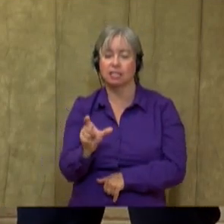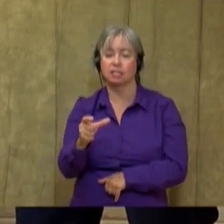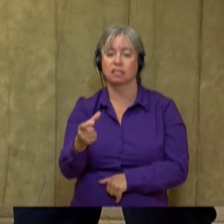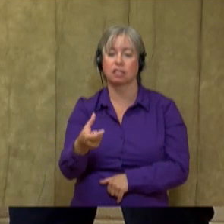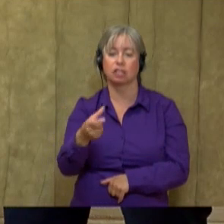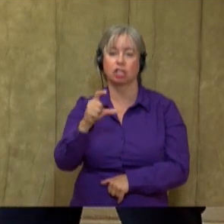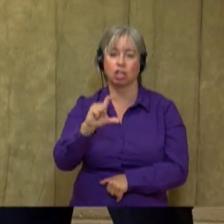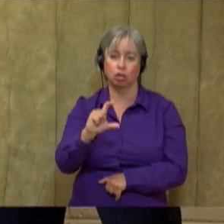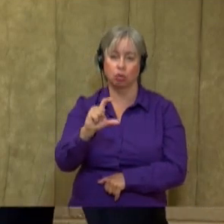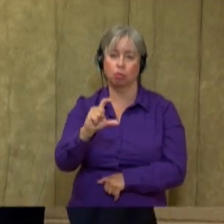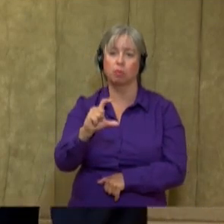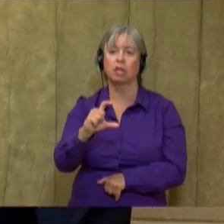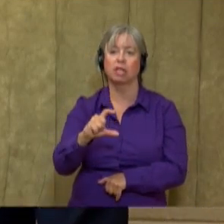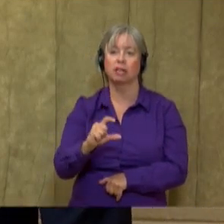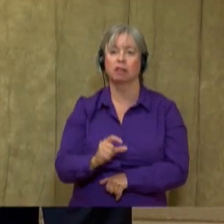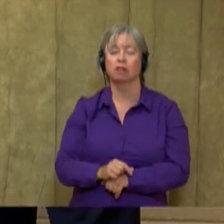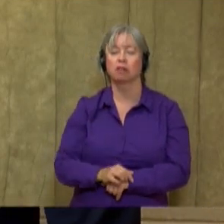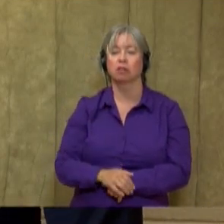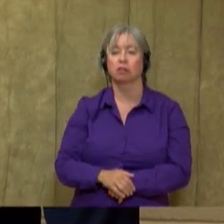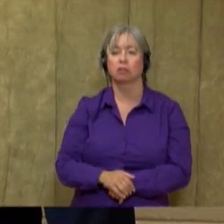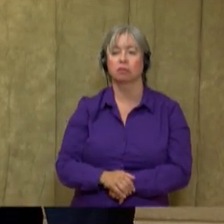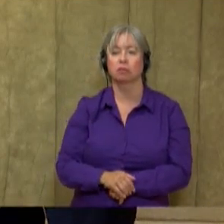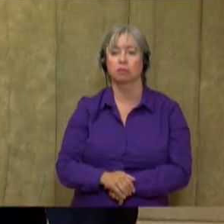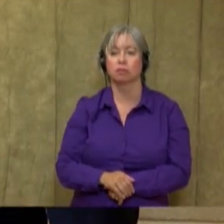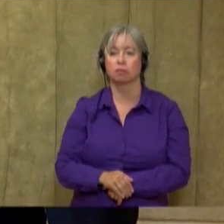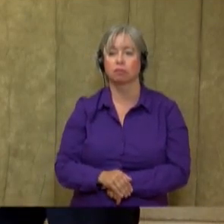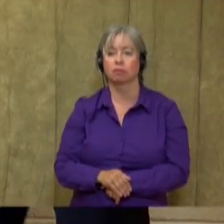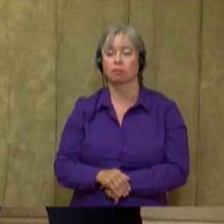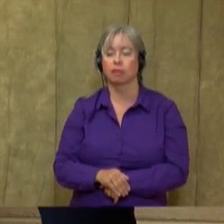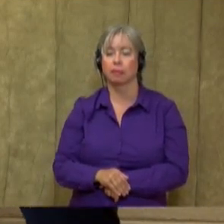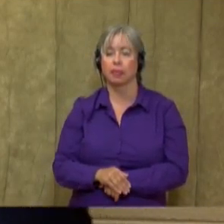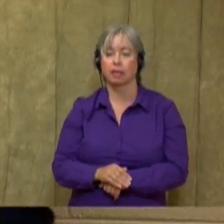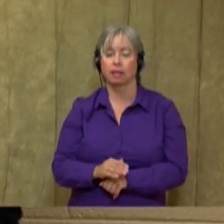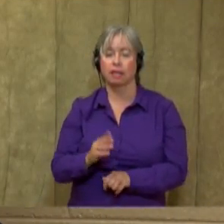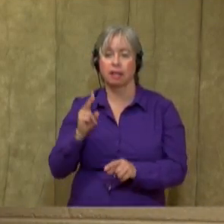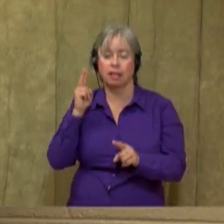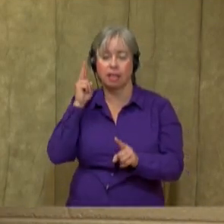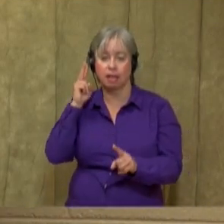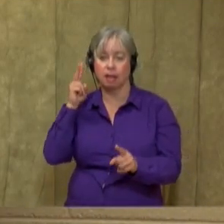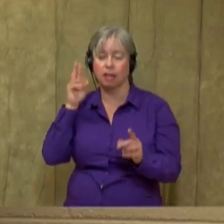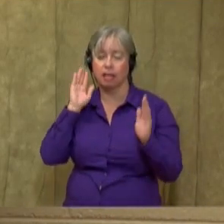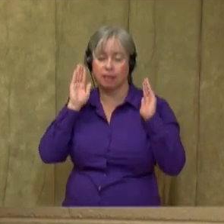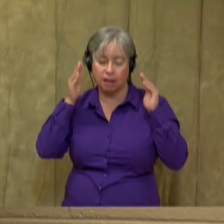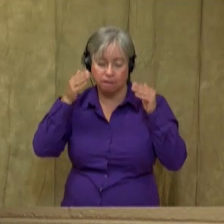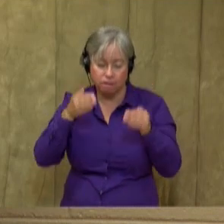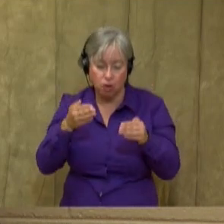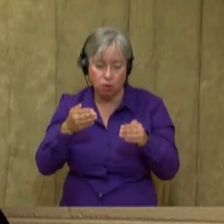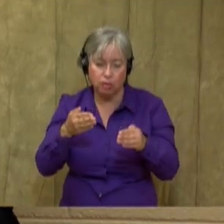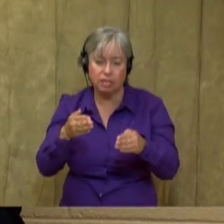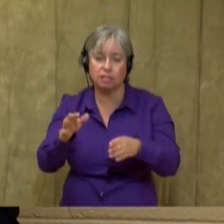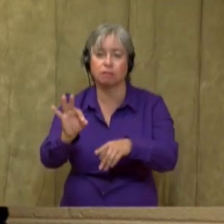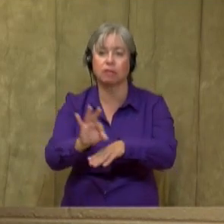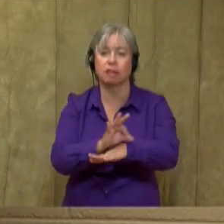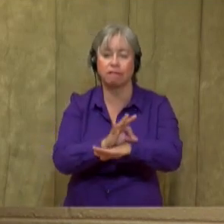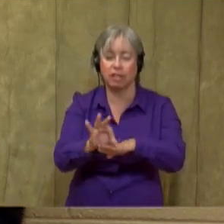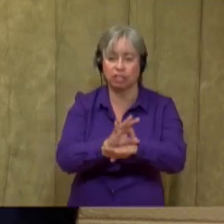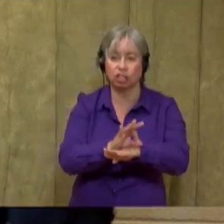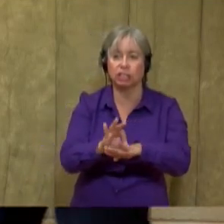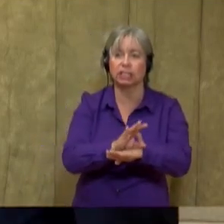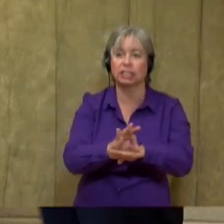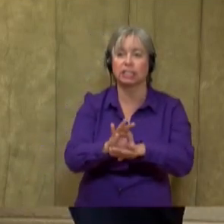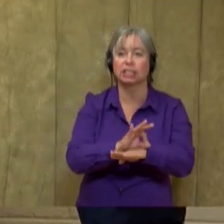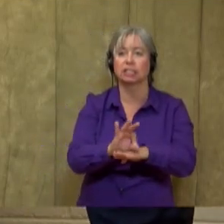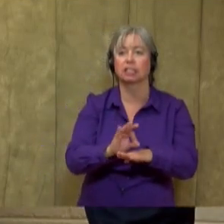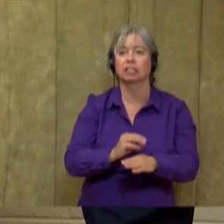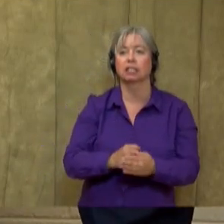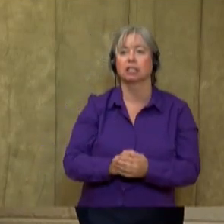these questions? And again, all of this with the lens of functions. Does it matter the case number that we're looking at